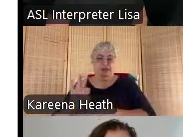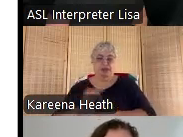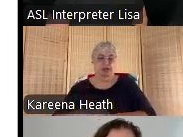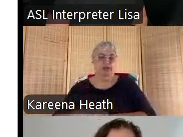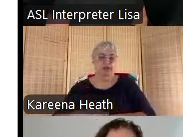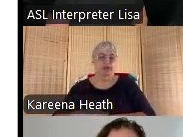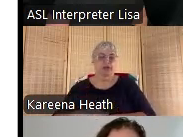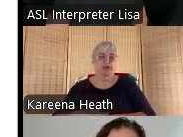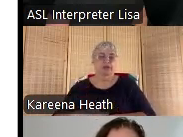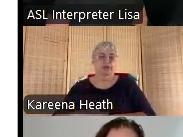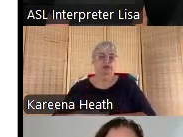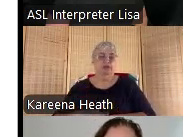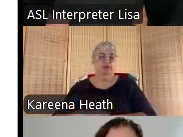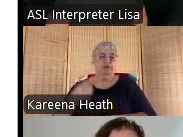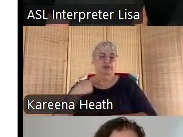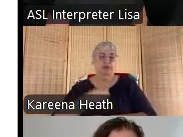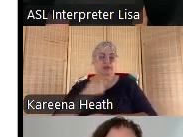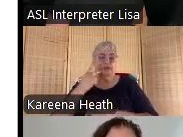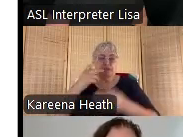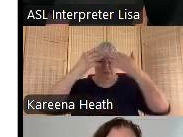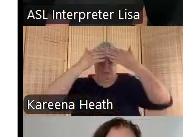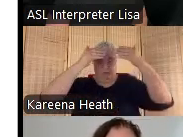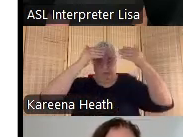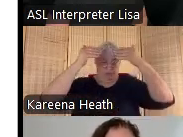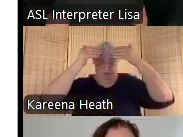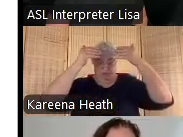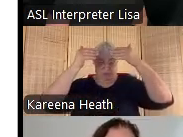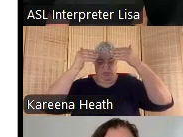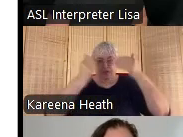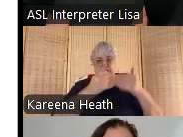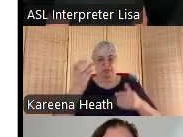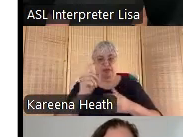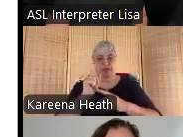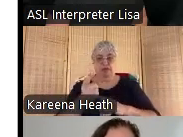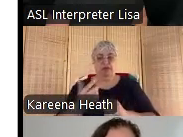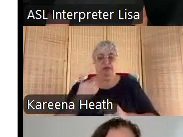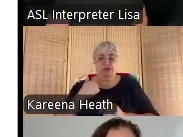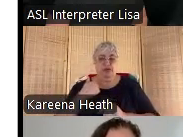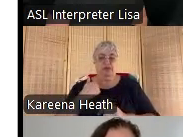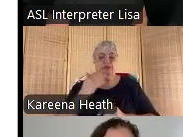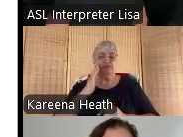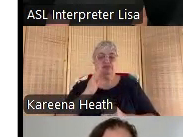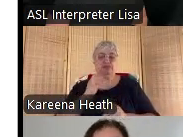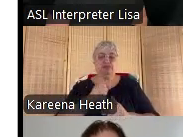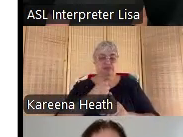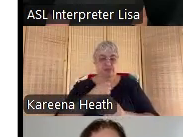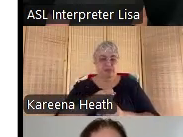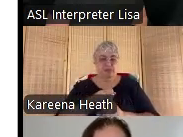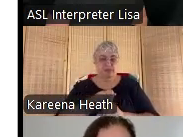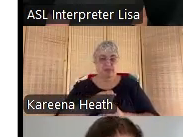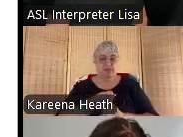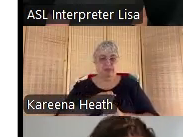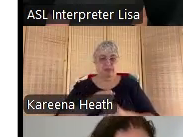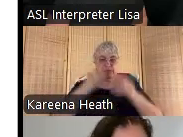So we mentioned that the frontal lobe a couple of moments ago will impact